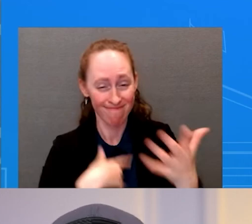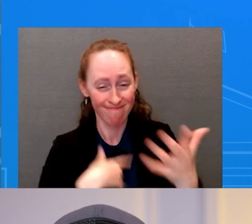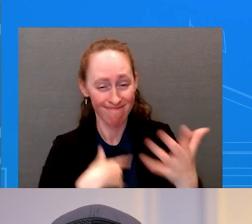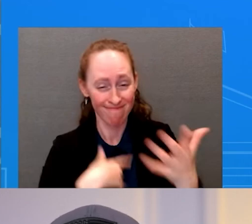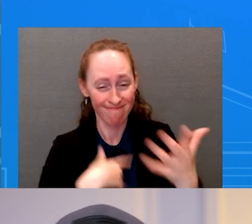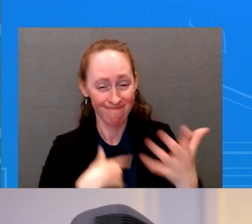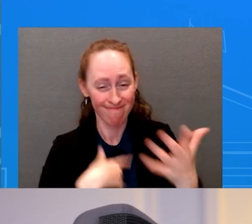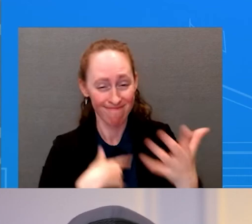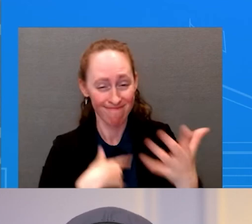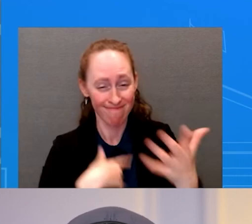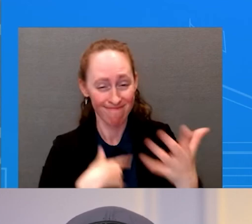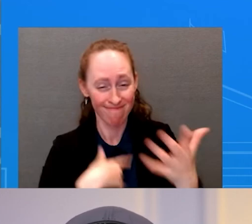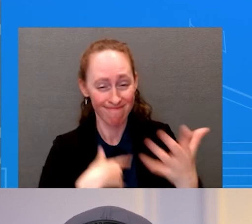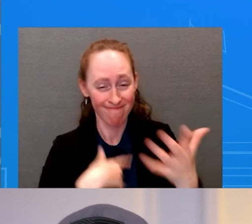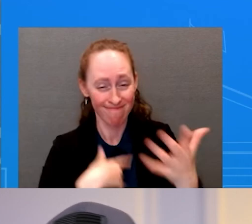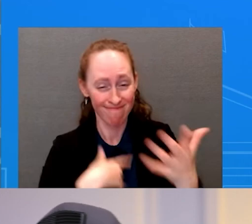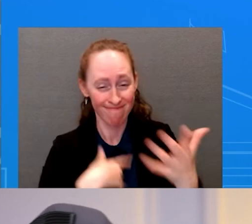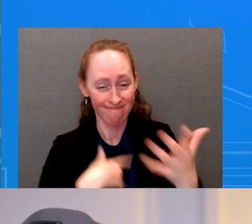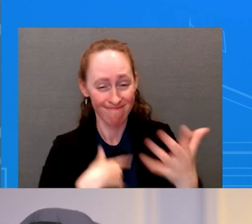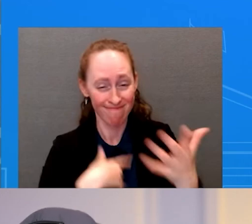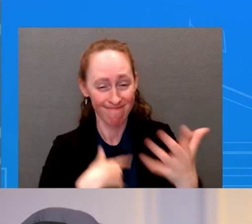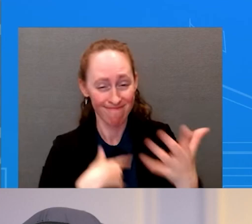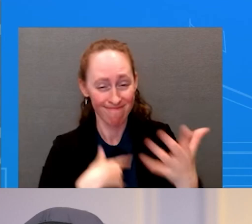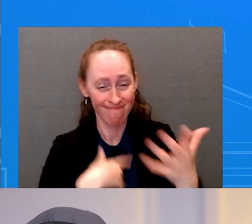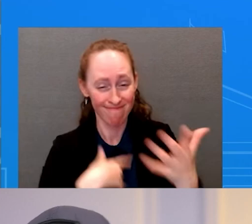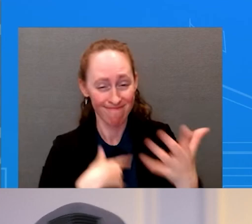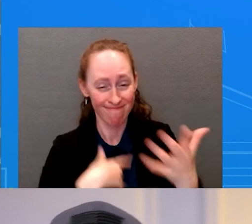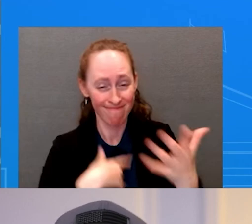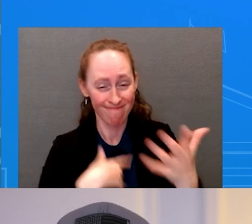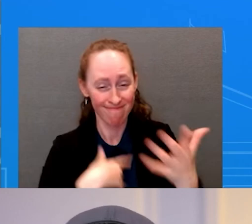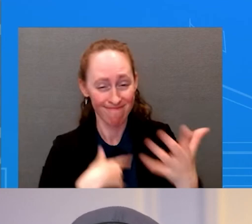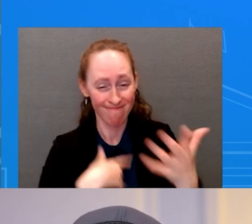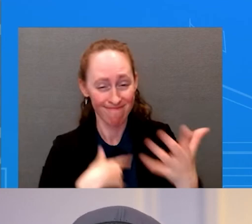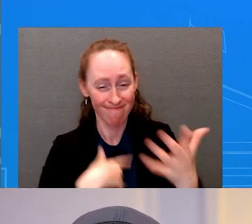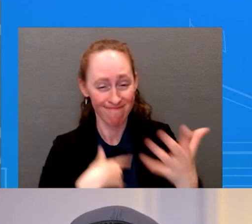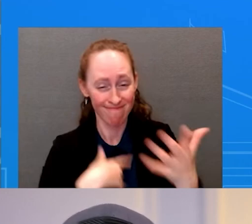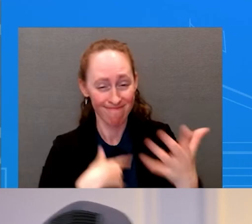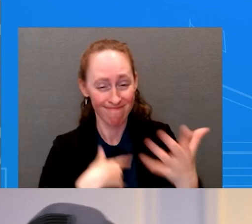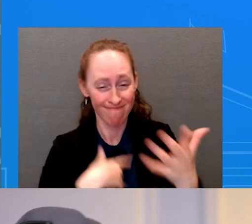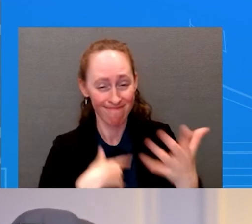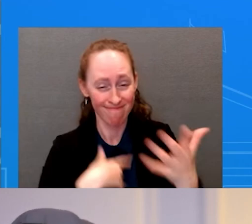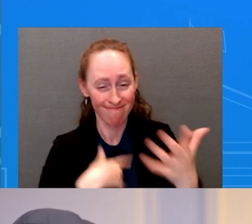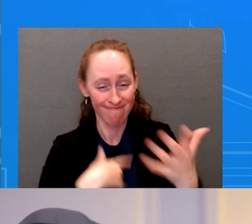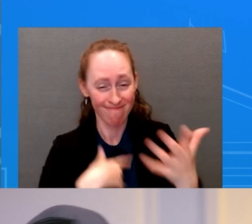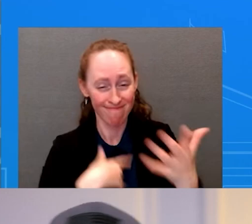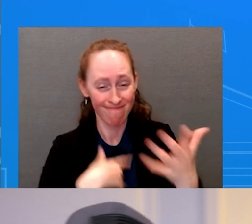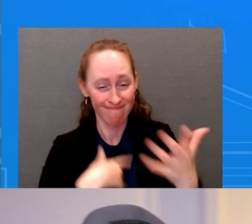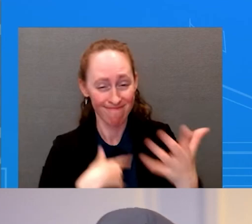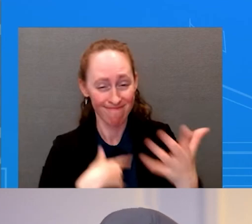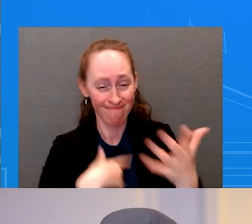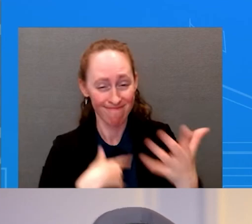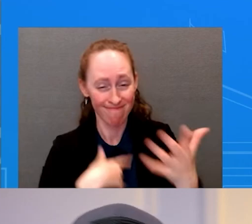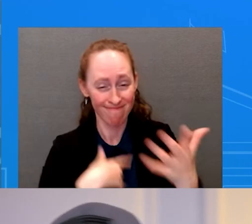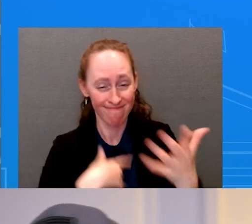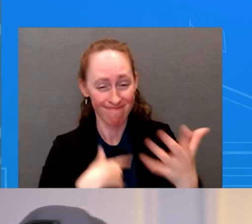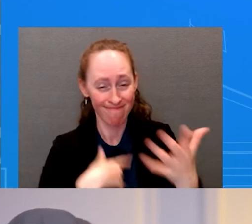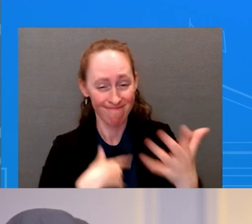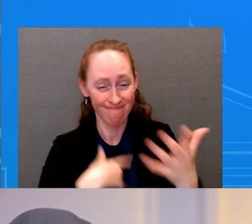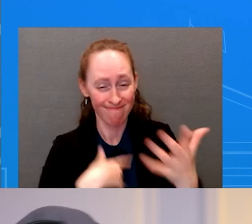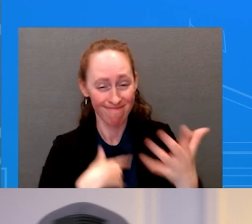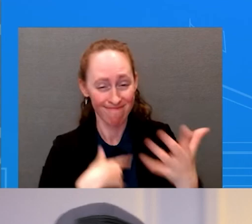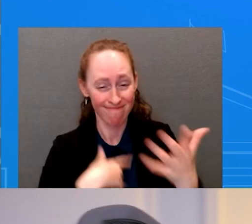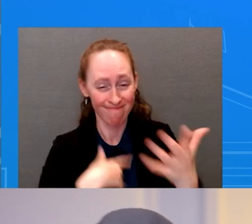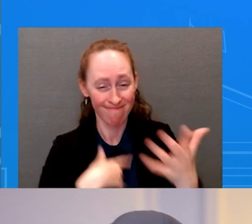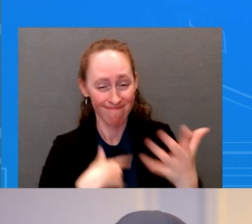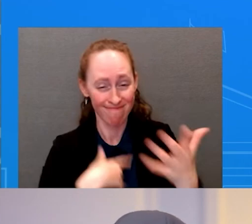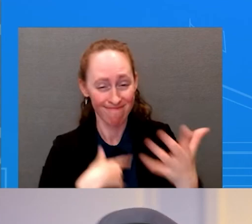around the country, spend taxpayer dollars, eat chocolate chip ice cream, and not worry about the economy, not worry about inflation, not worry about CPI, not worry about immigration,